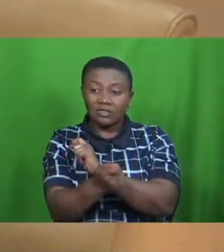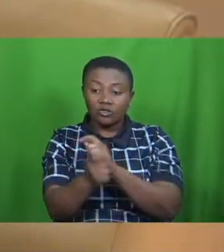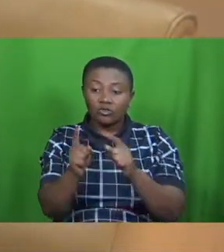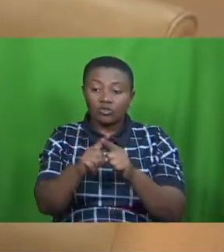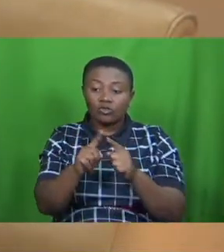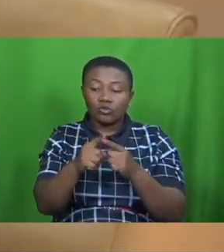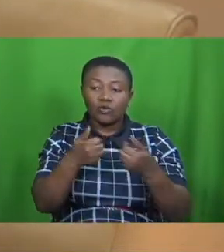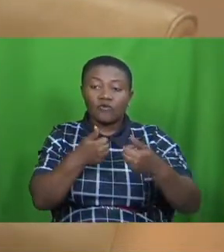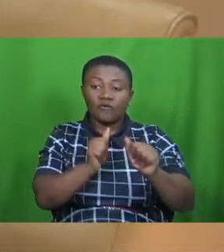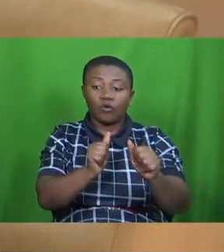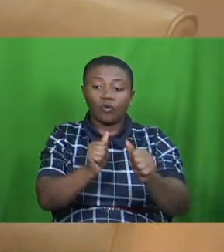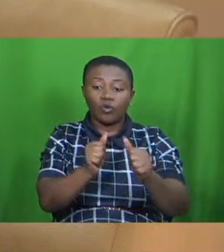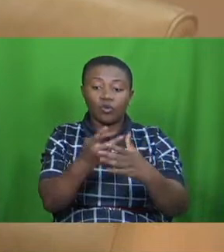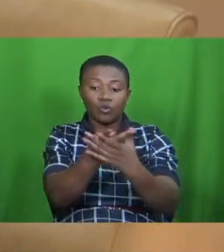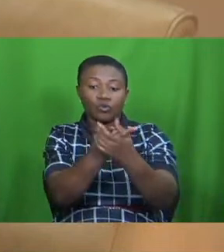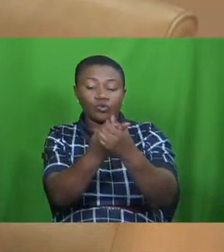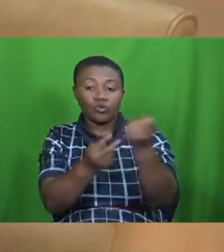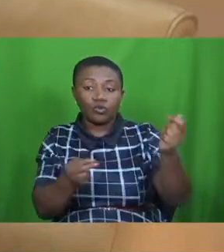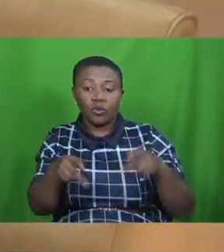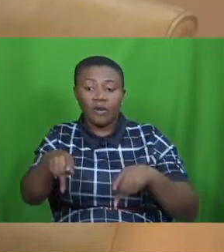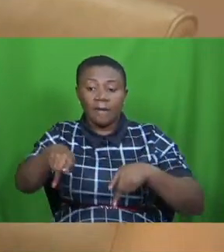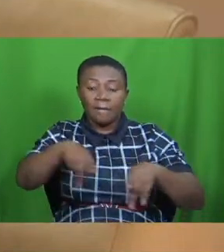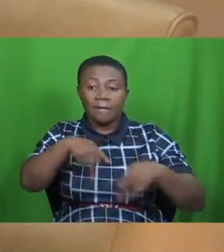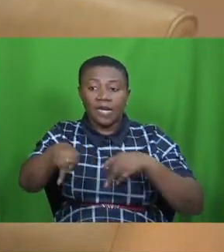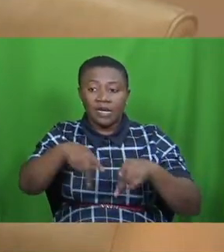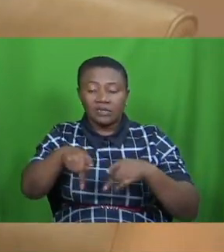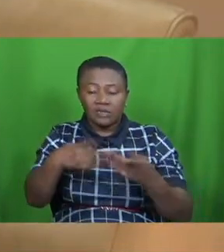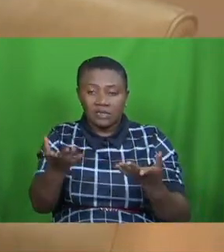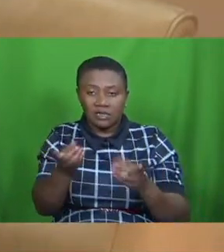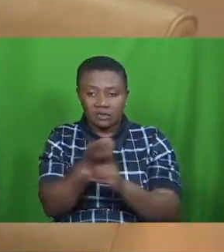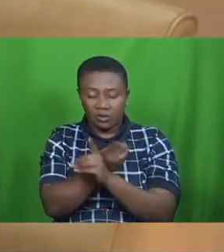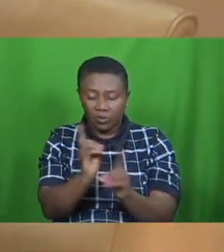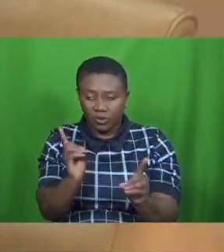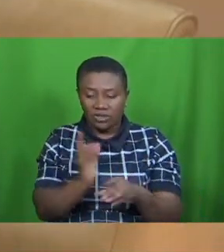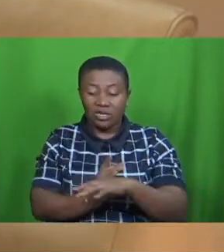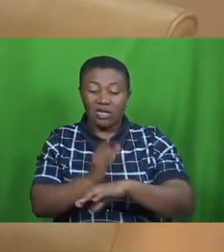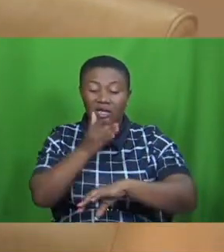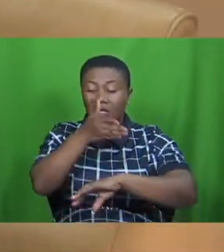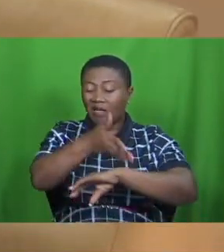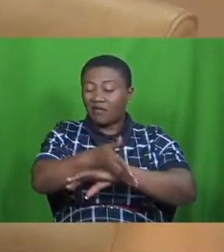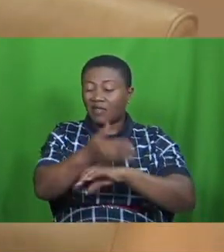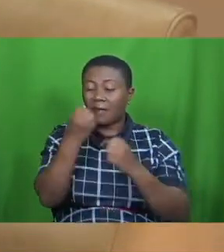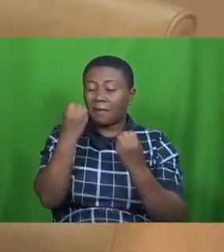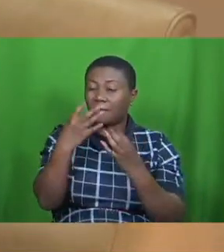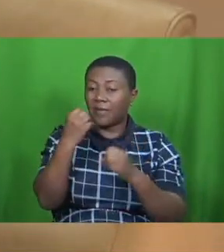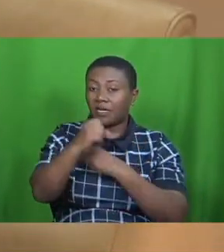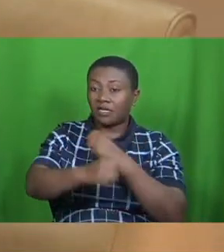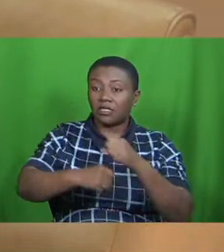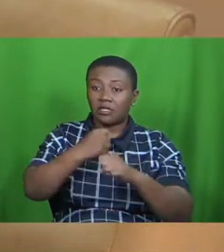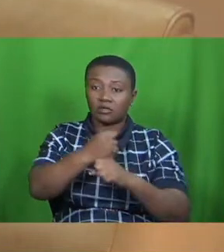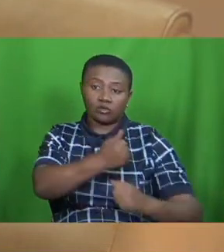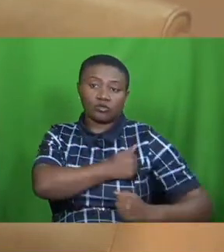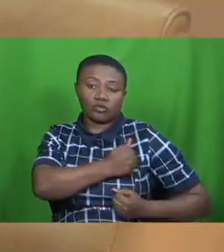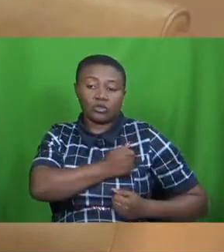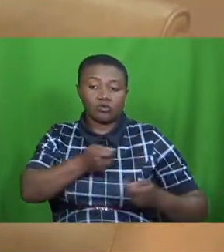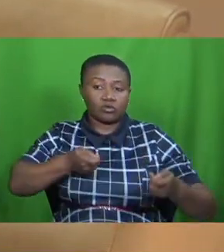democracy after several years of military rule. Mr.